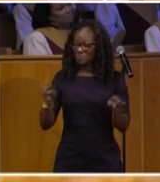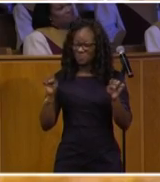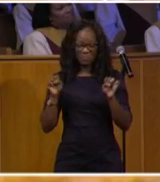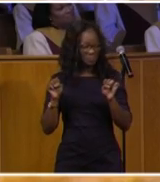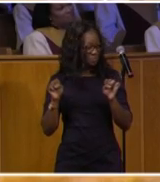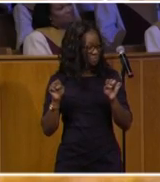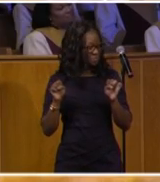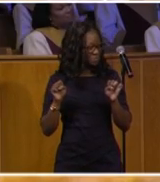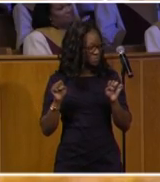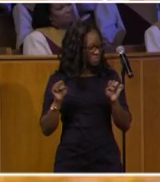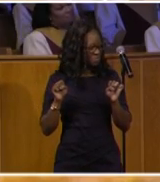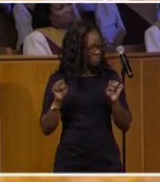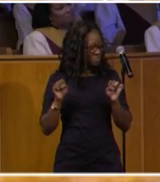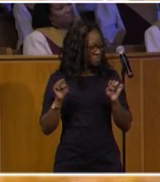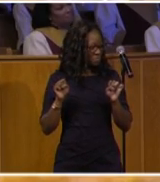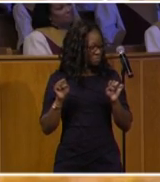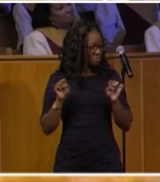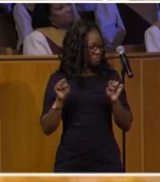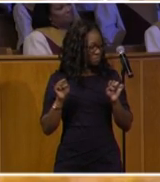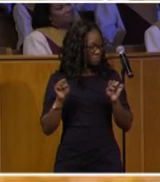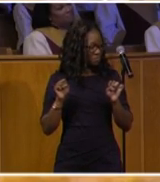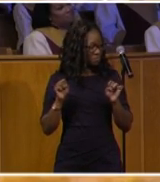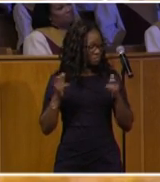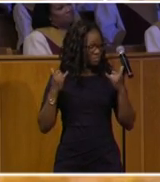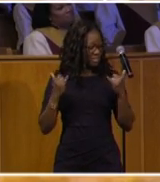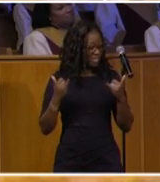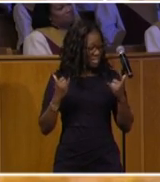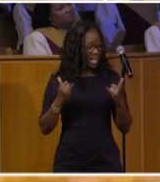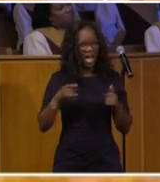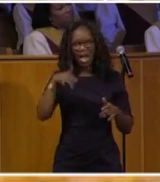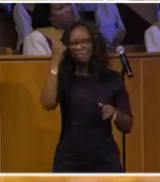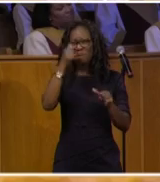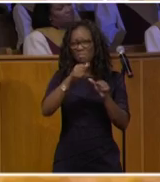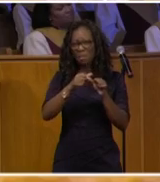I recalled while I was there